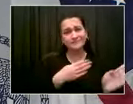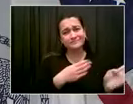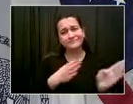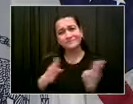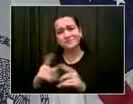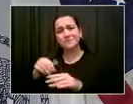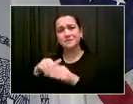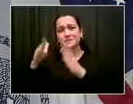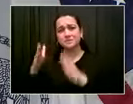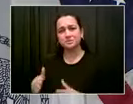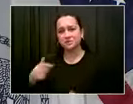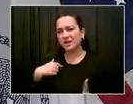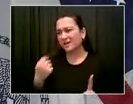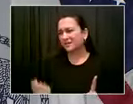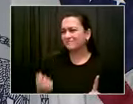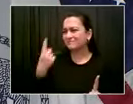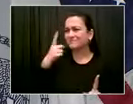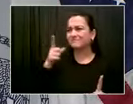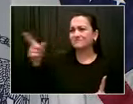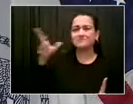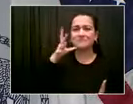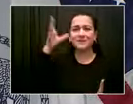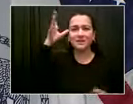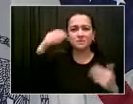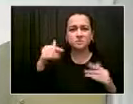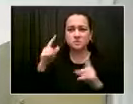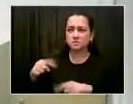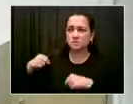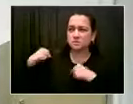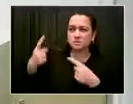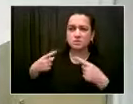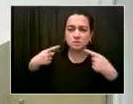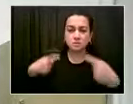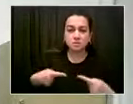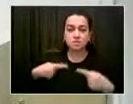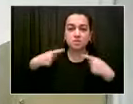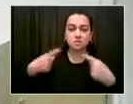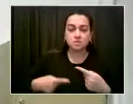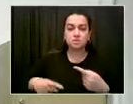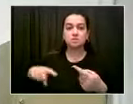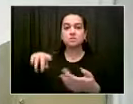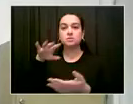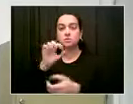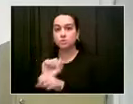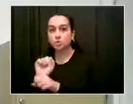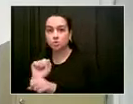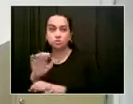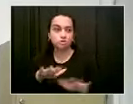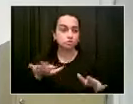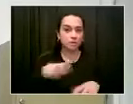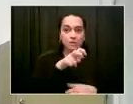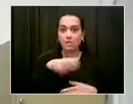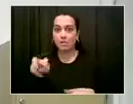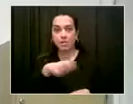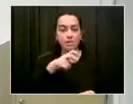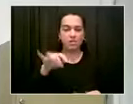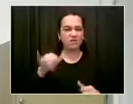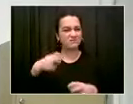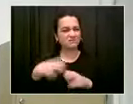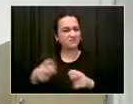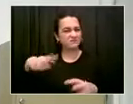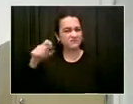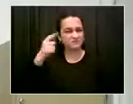Yes, sure. Good morning, Jill. You know, we've heard overwhelmingly from parents that it is time to get back to